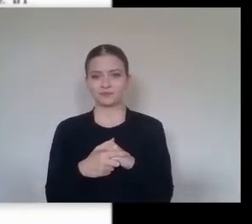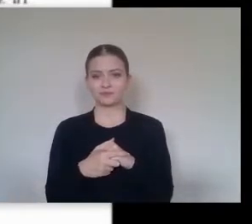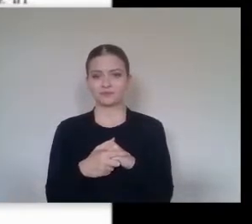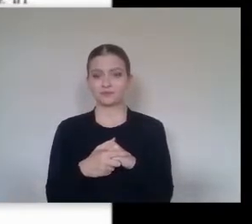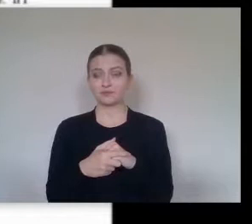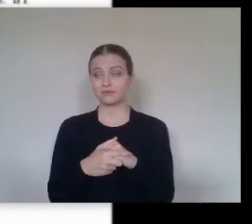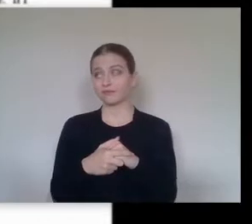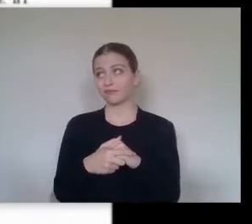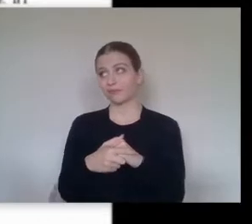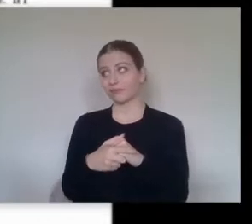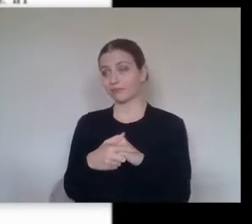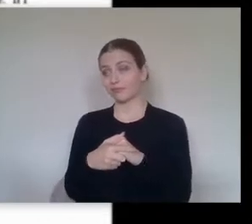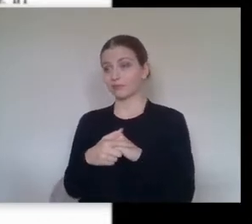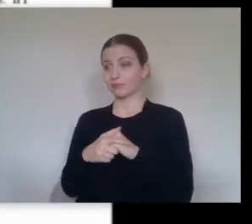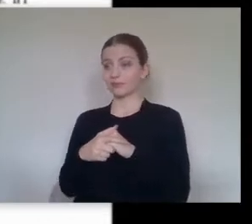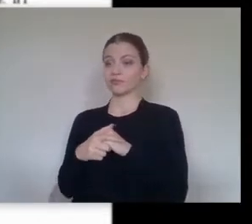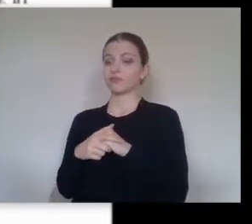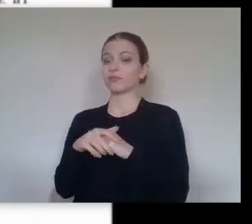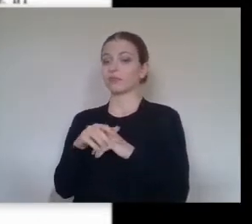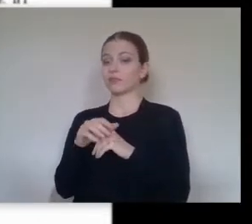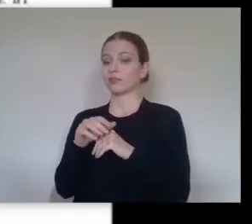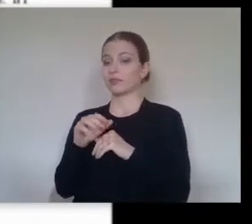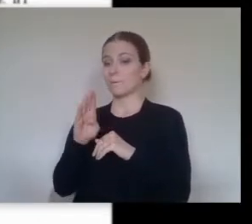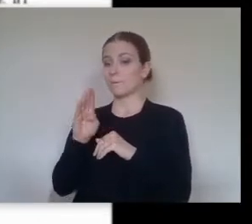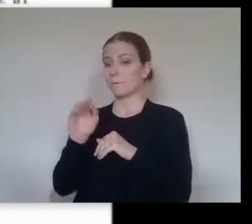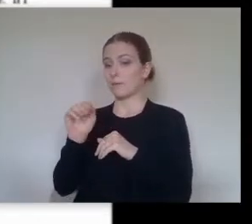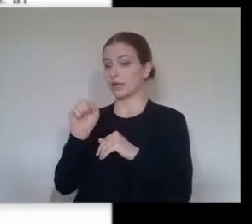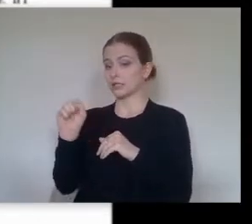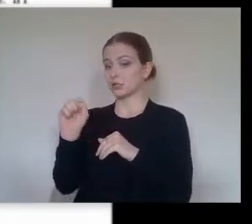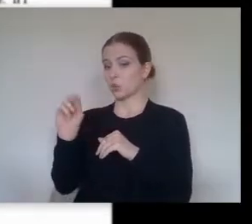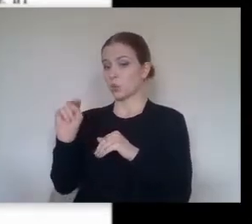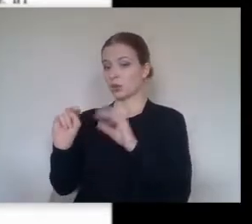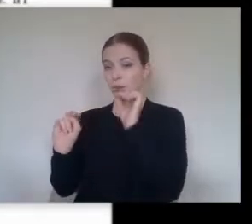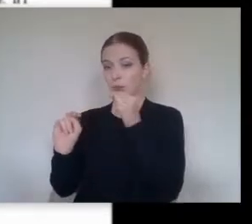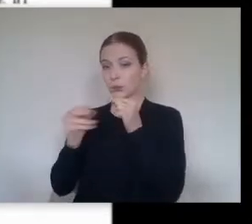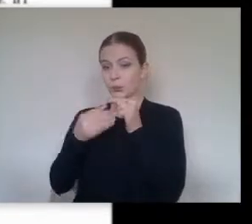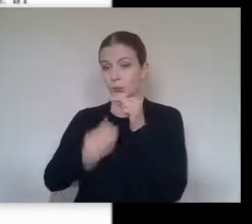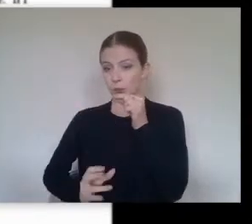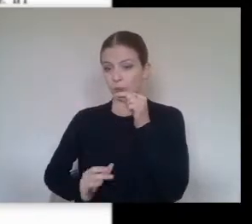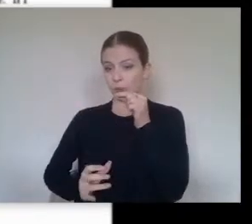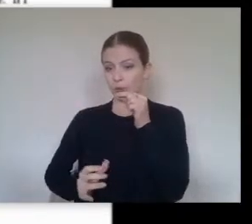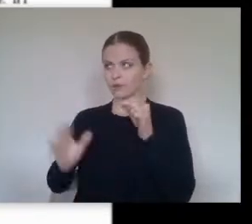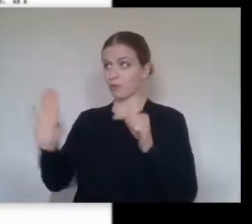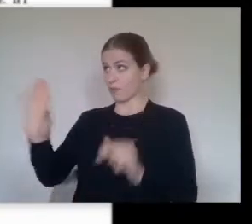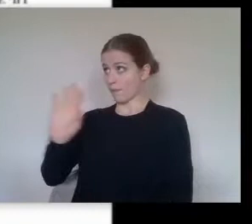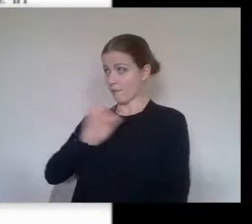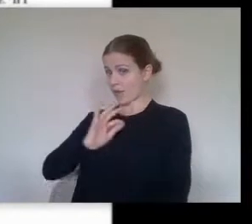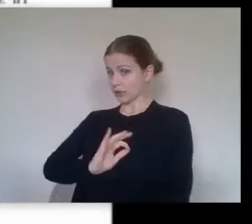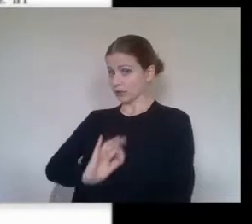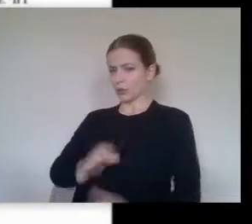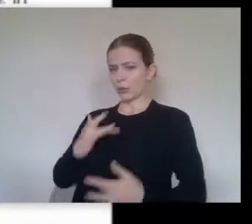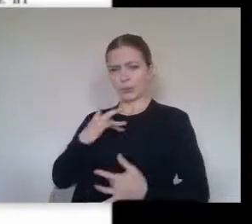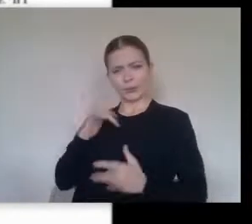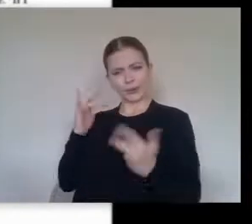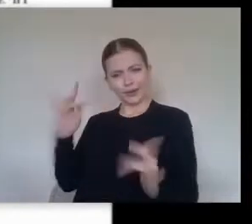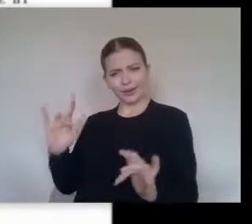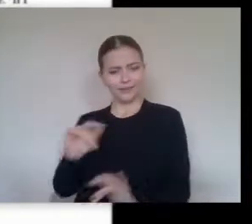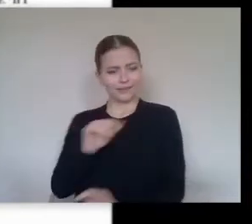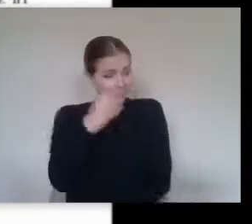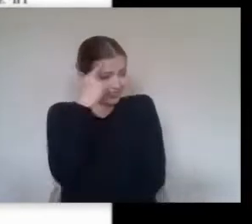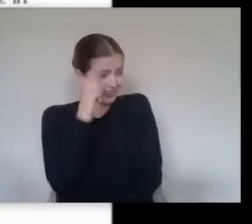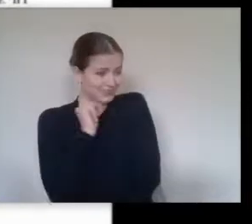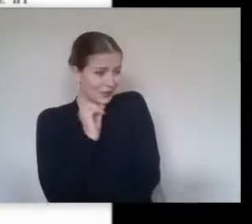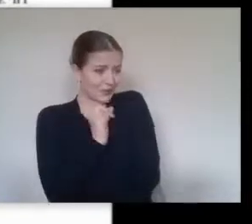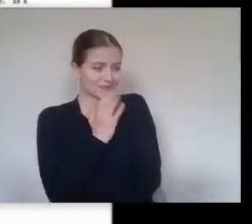Such shiny buttons, said the bassoons. You think so? The inspector said,